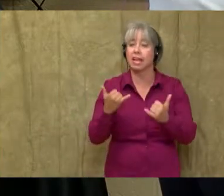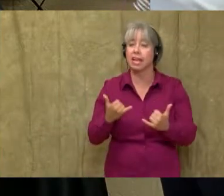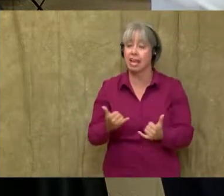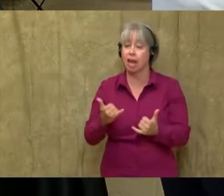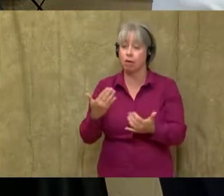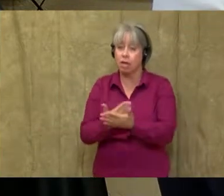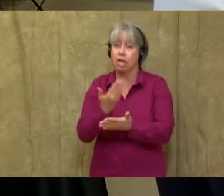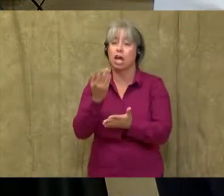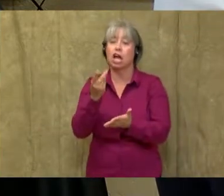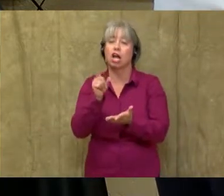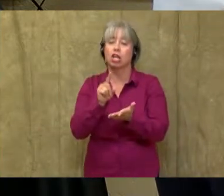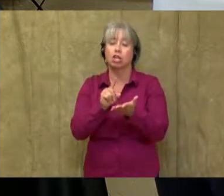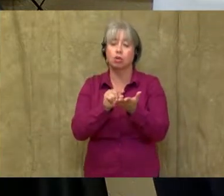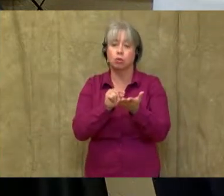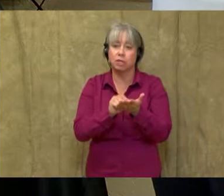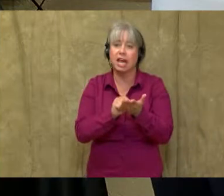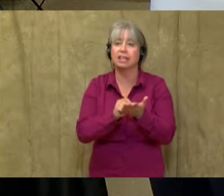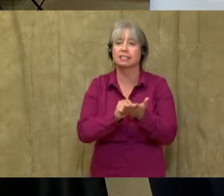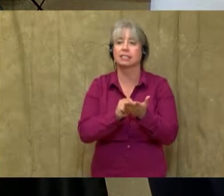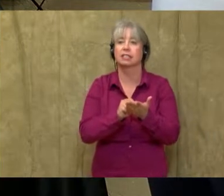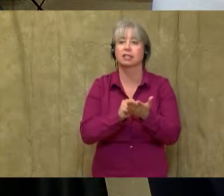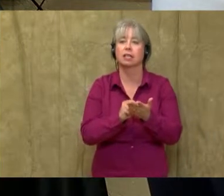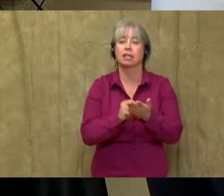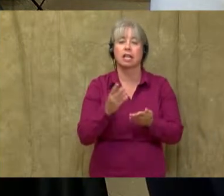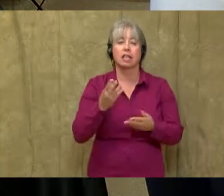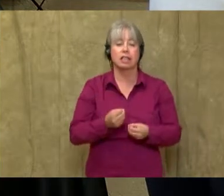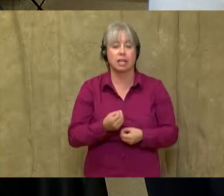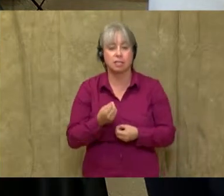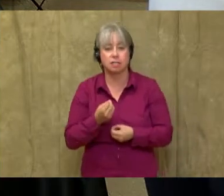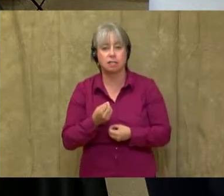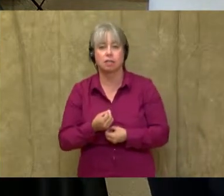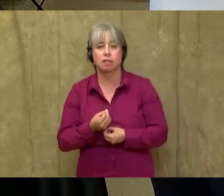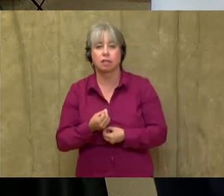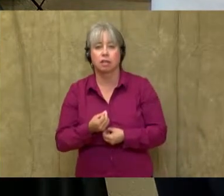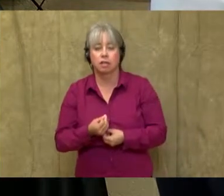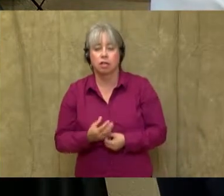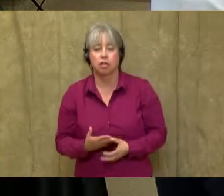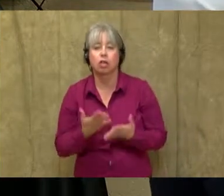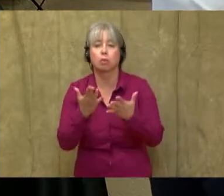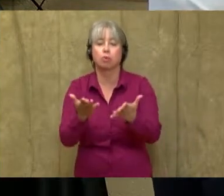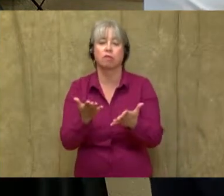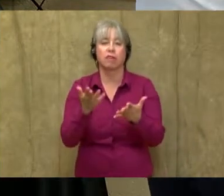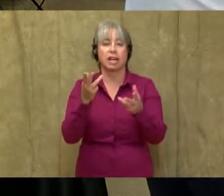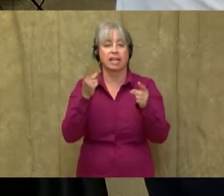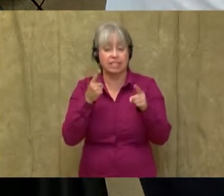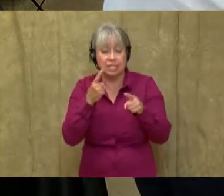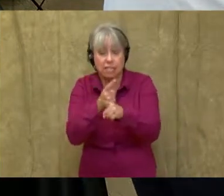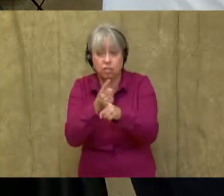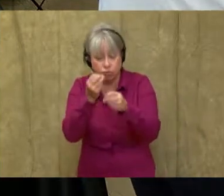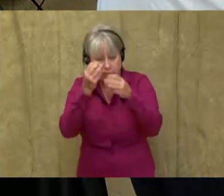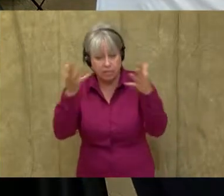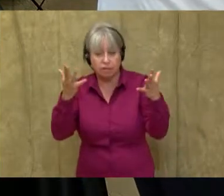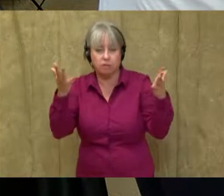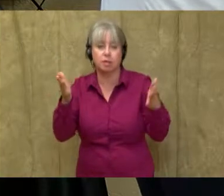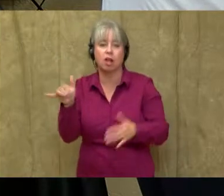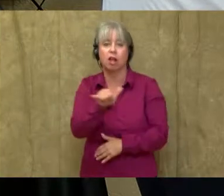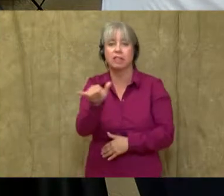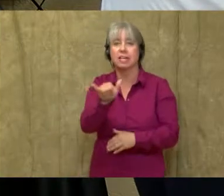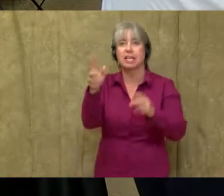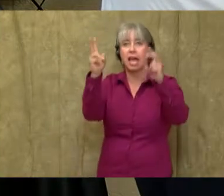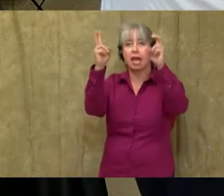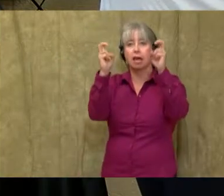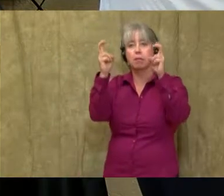at, providing conflicting information, so information that disagrees about a particular point on the same topic,